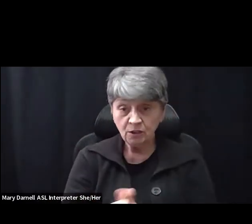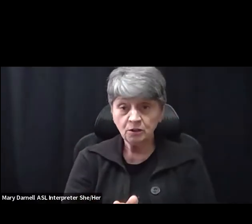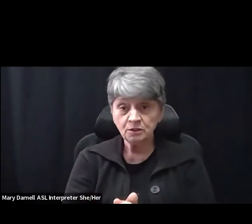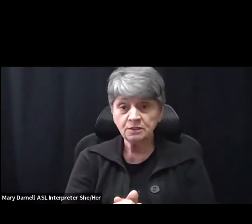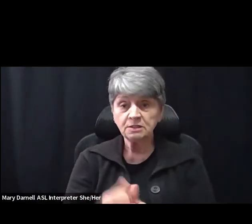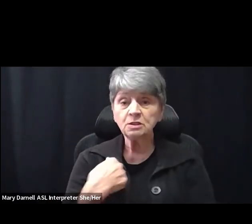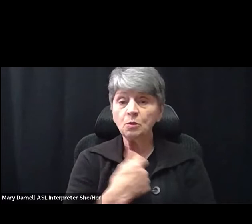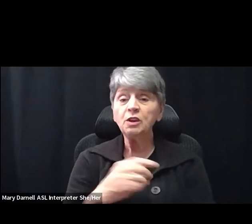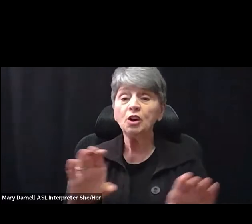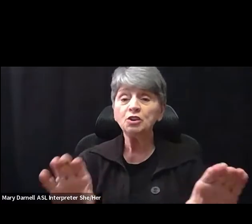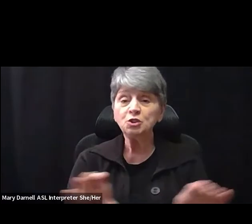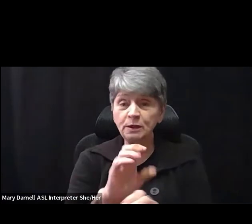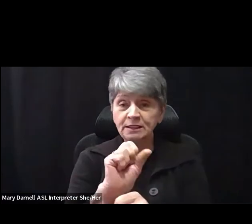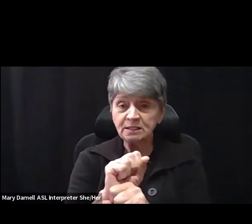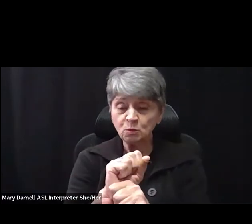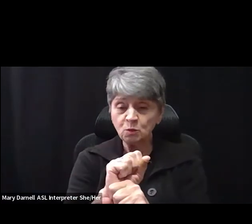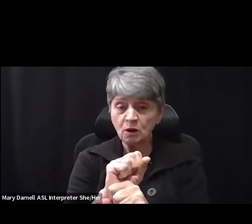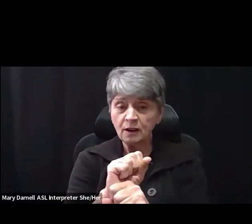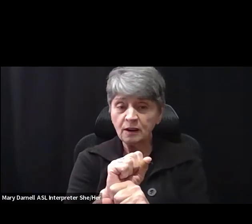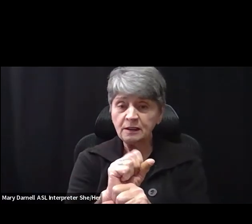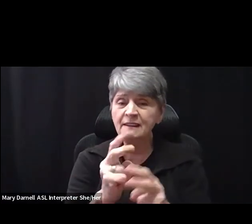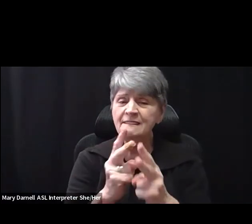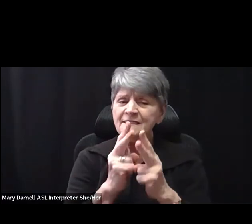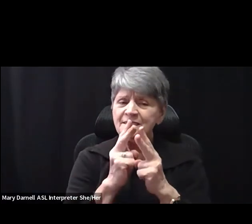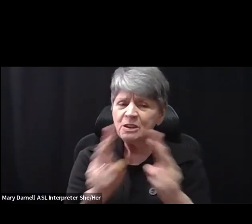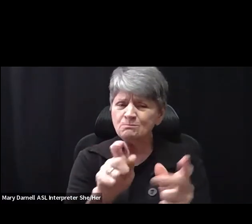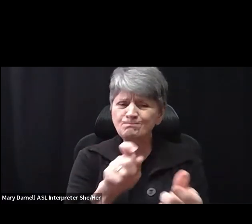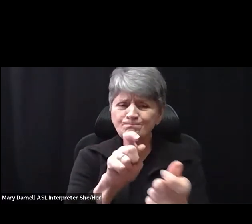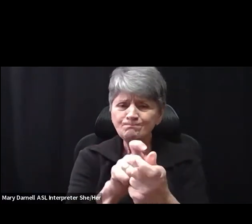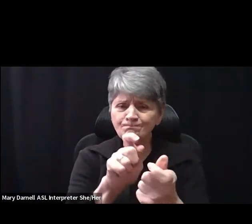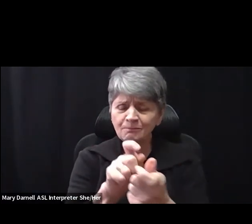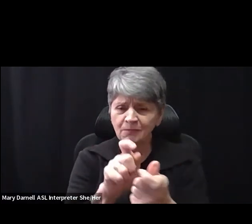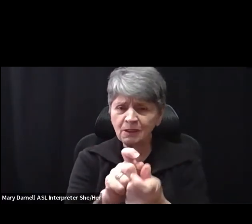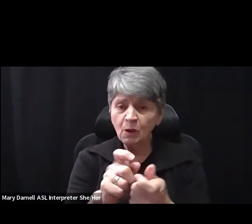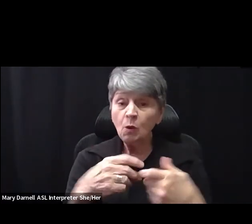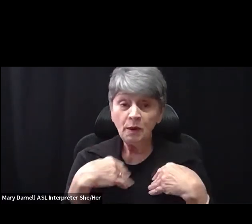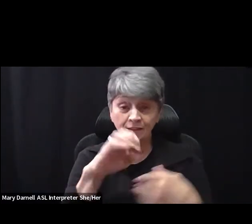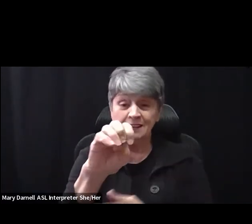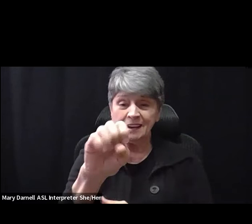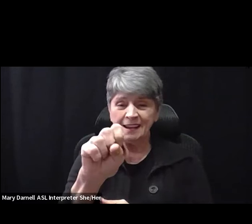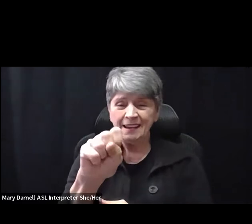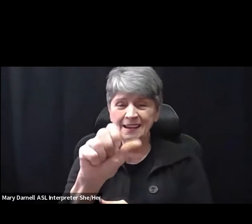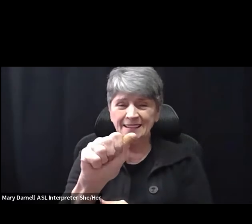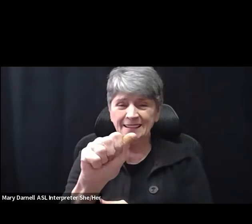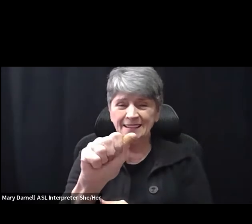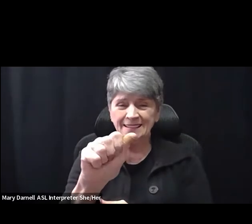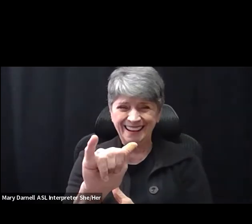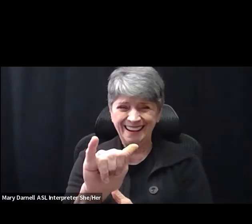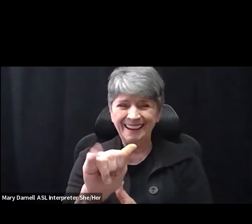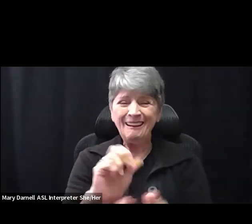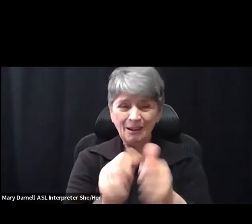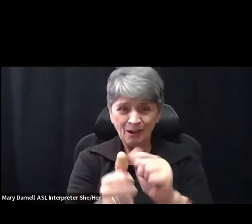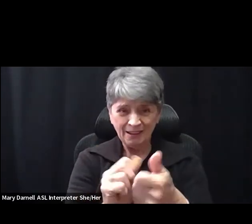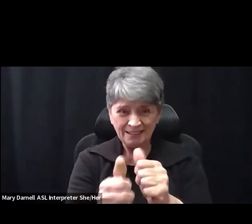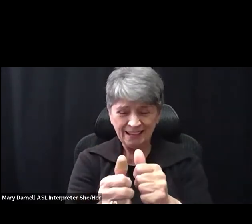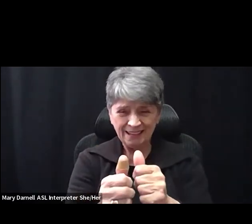work very intentionally today. We have our essay contest, which we love, and we are doubling our submissions for